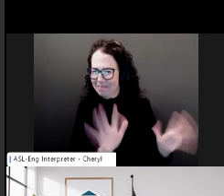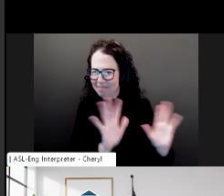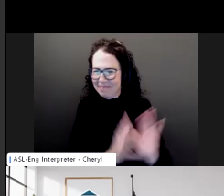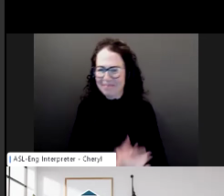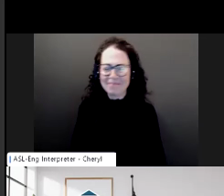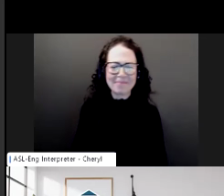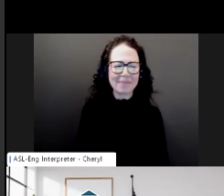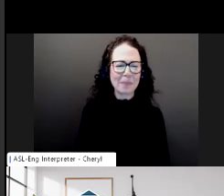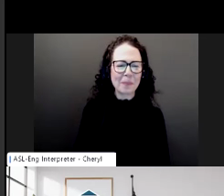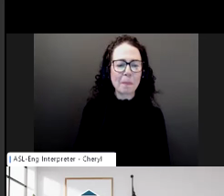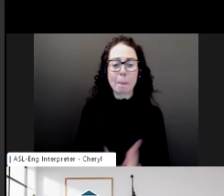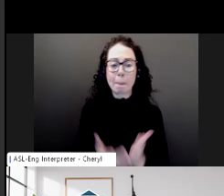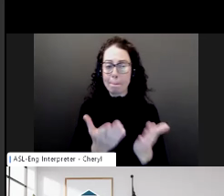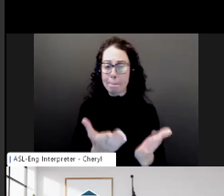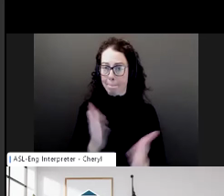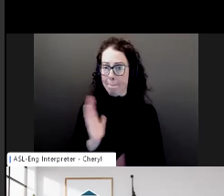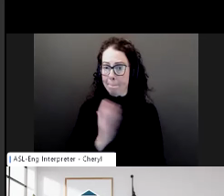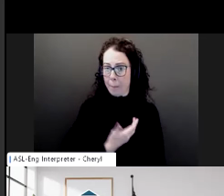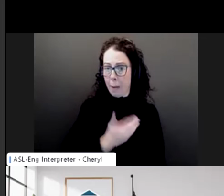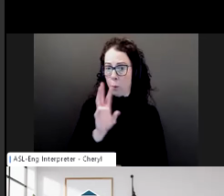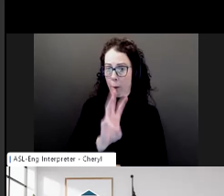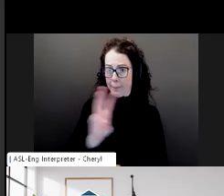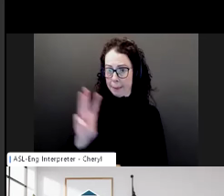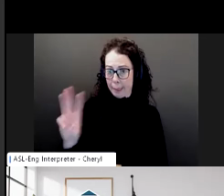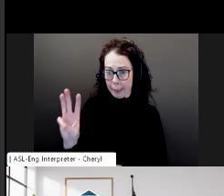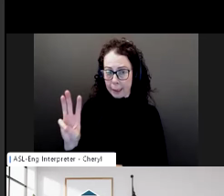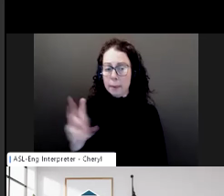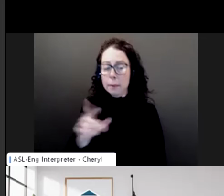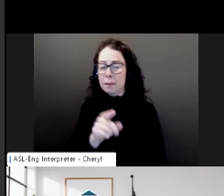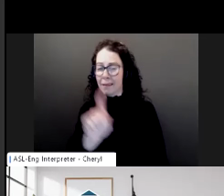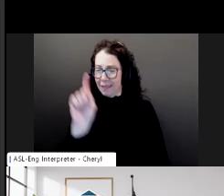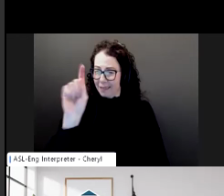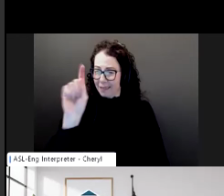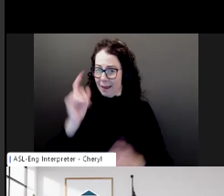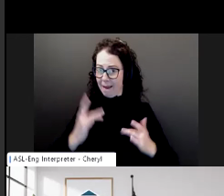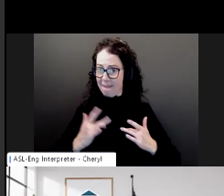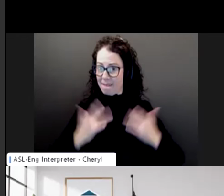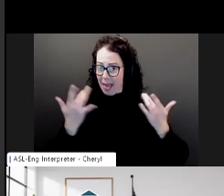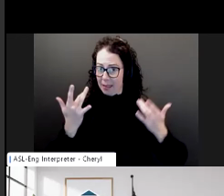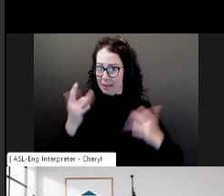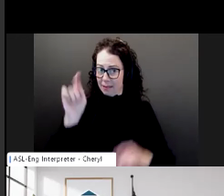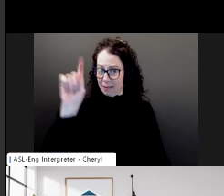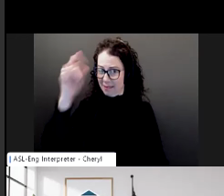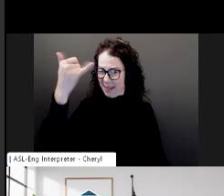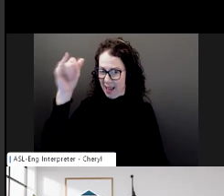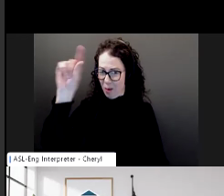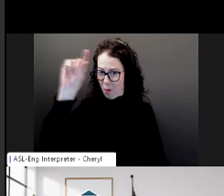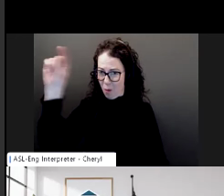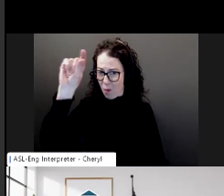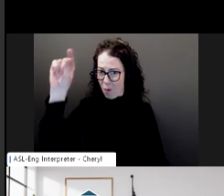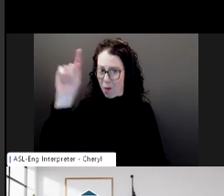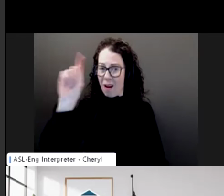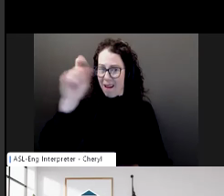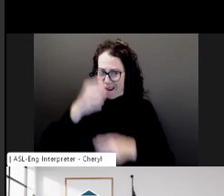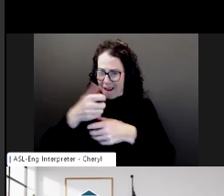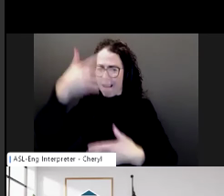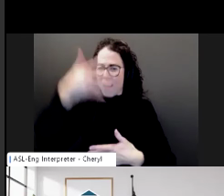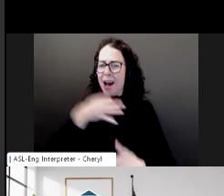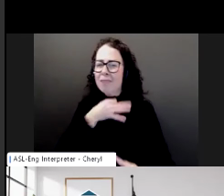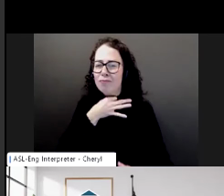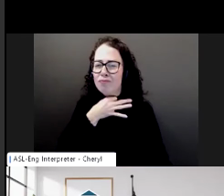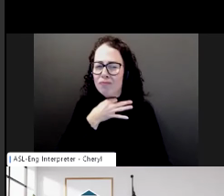is our website. We have an event page. So like Benedict was saying, if you want to see the materials afterwards, don't feel like you